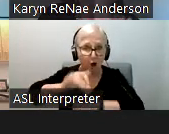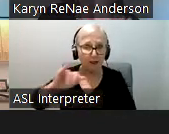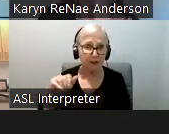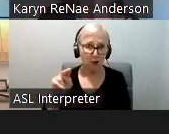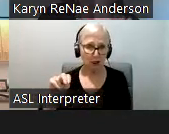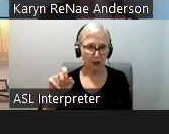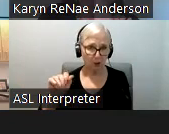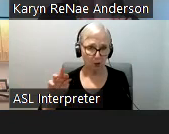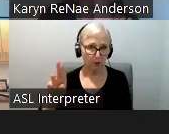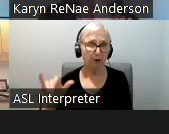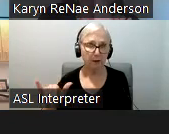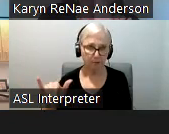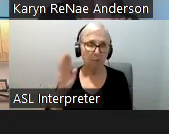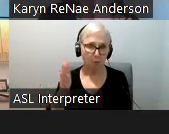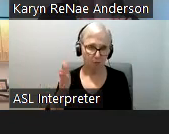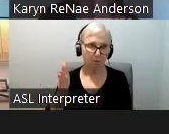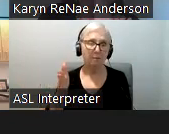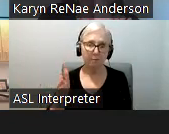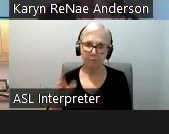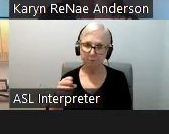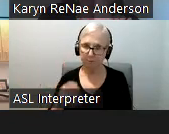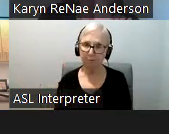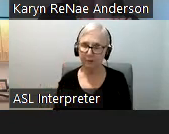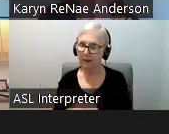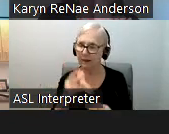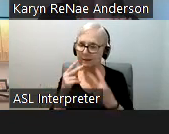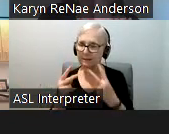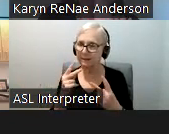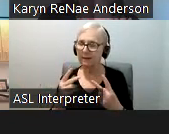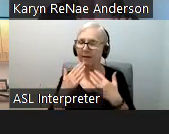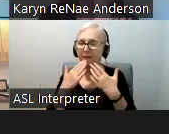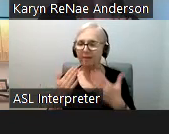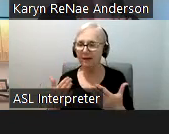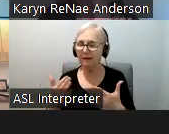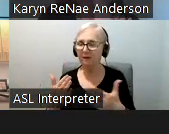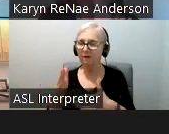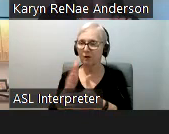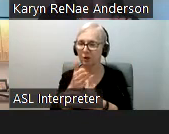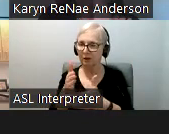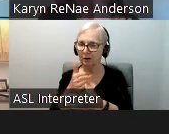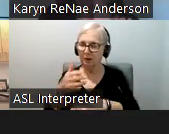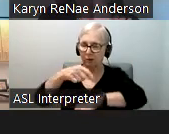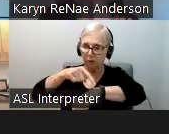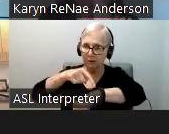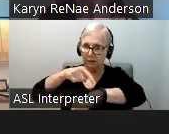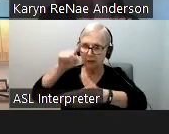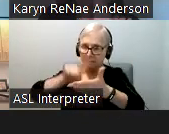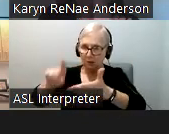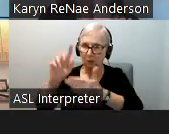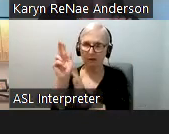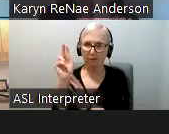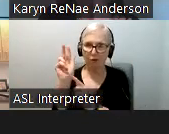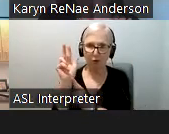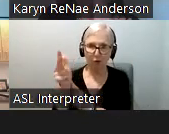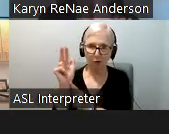very much. Okay, I see a lot of, I thank you guys for sharing that. I just want to do time check. I know that we got 3 minutes left and